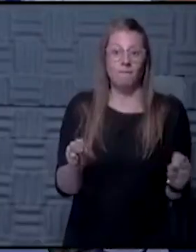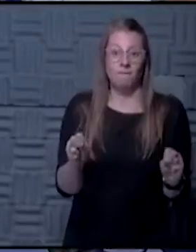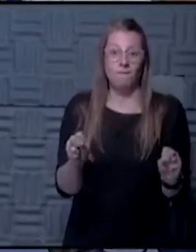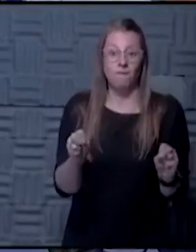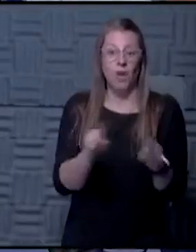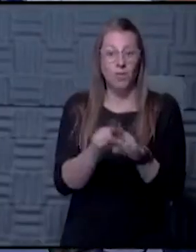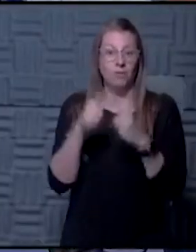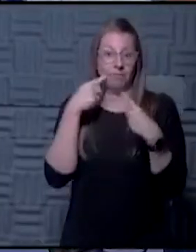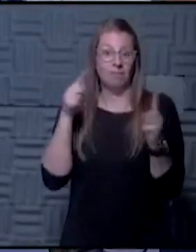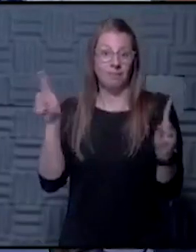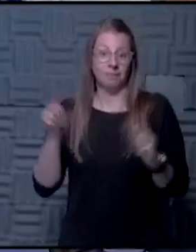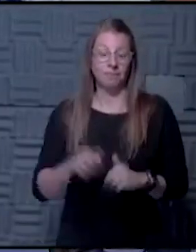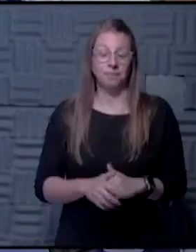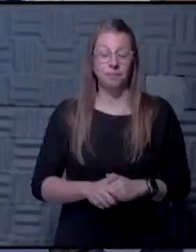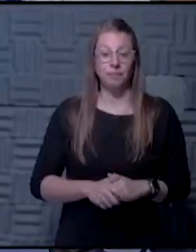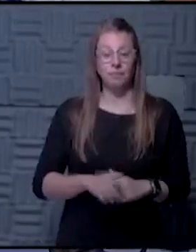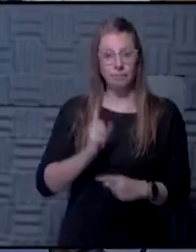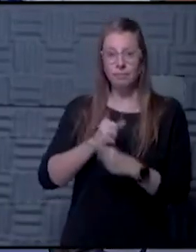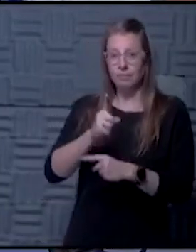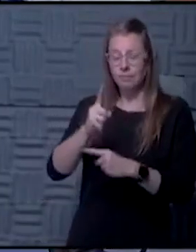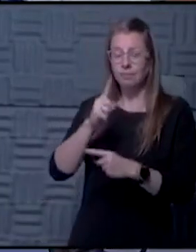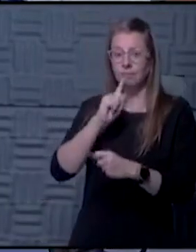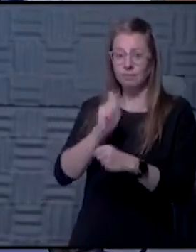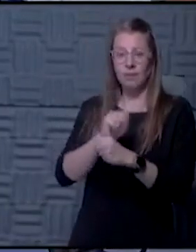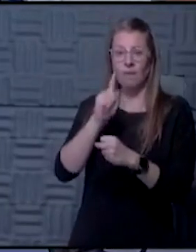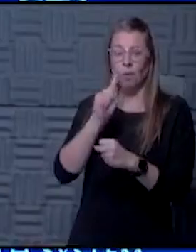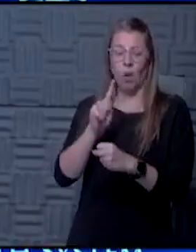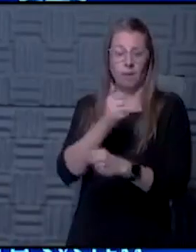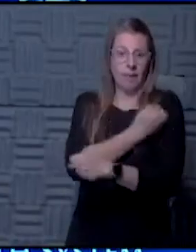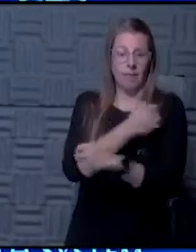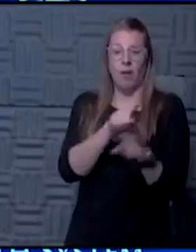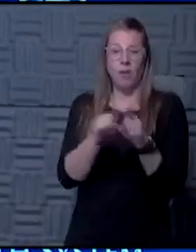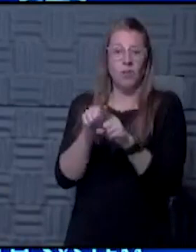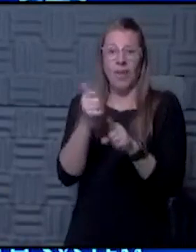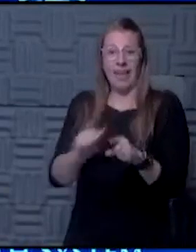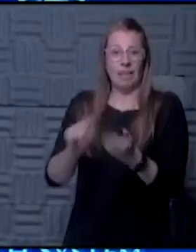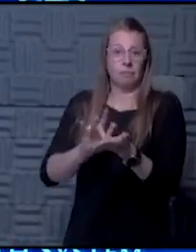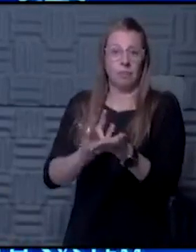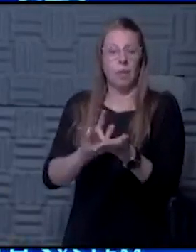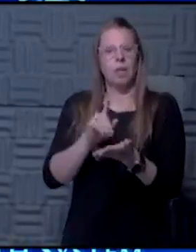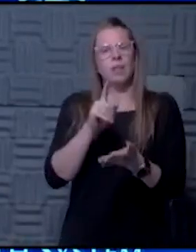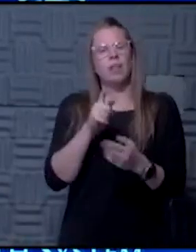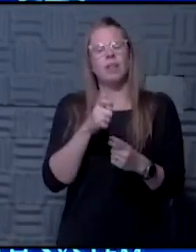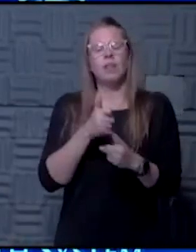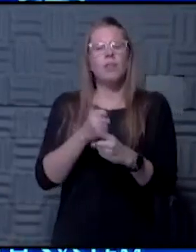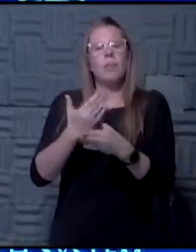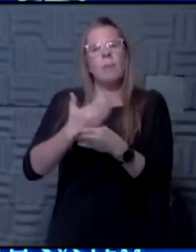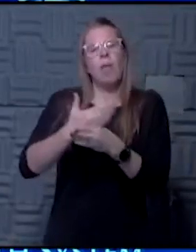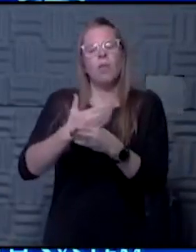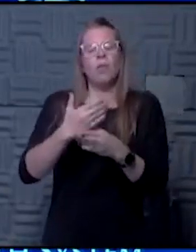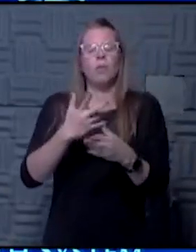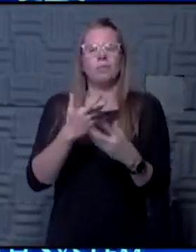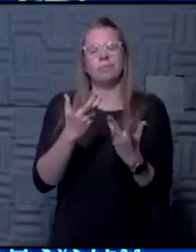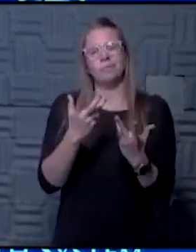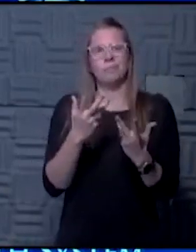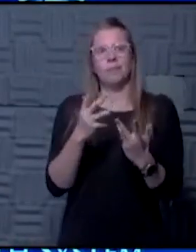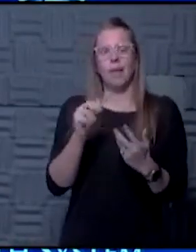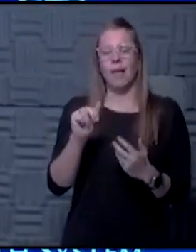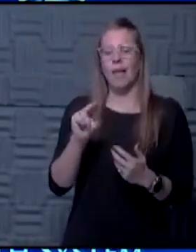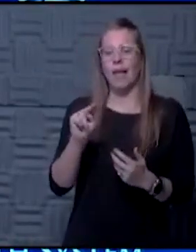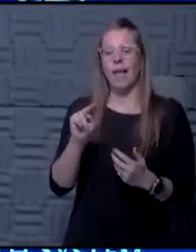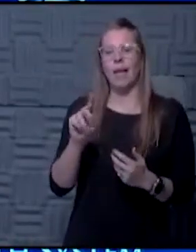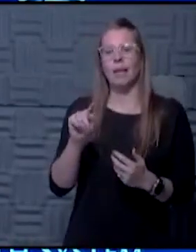think that's right, and that's true of not only a vaccine, it's true of any drug. Are you bothered at all that the drug is an